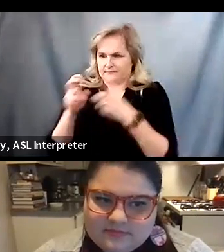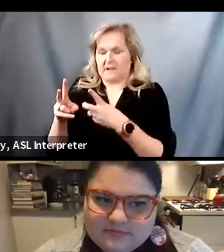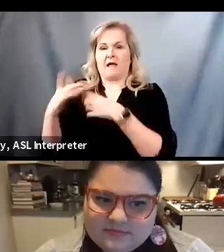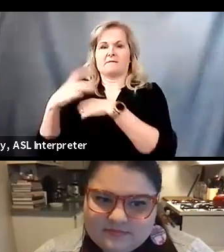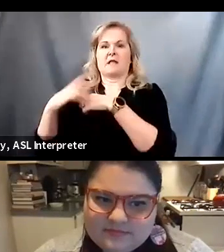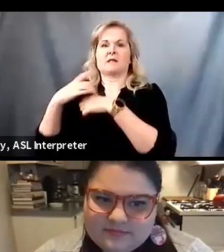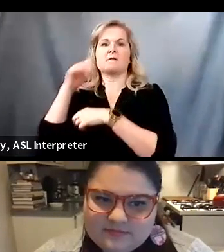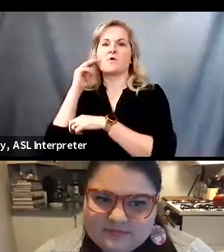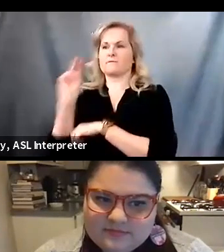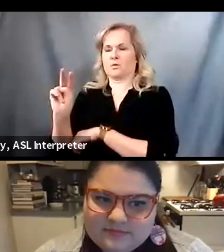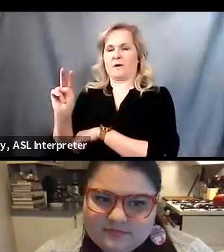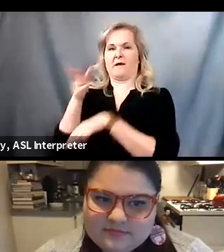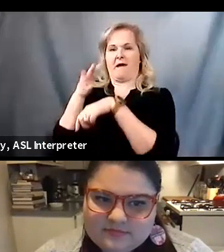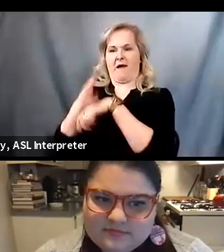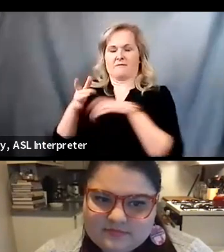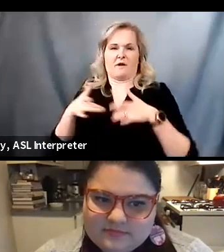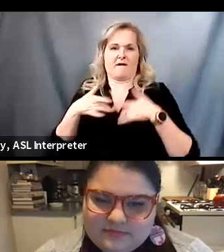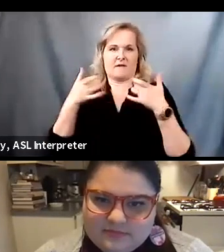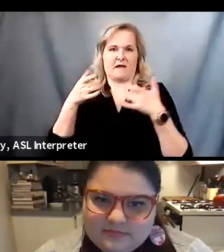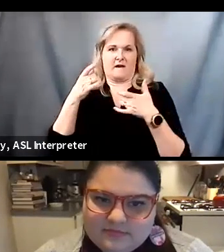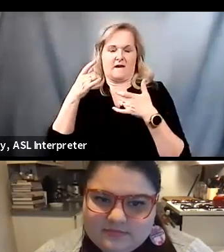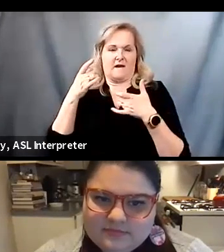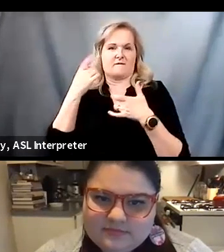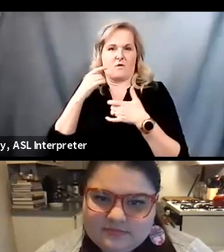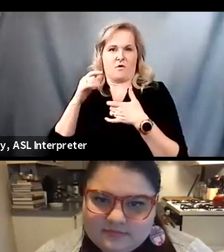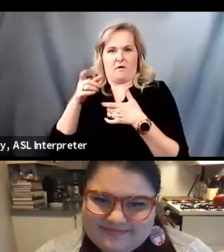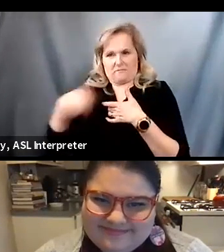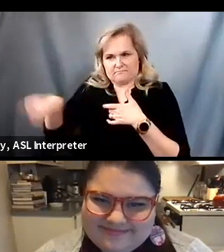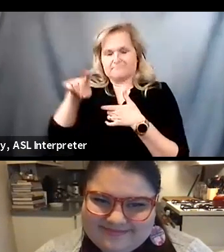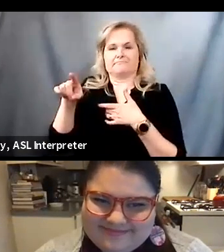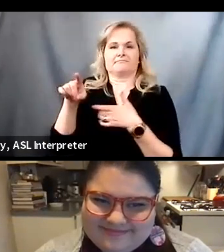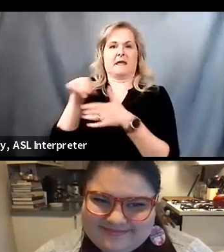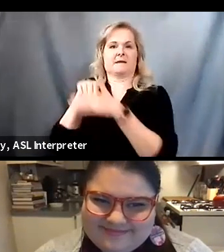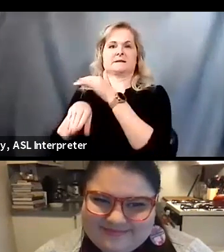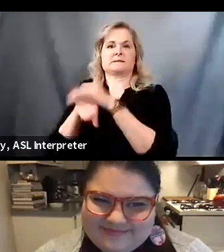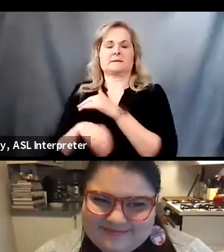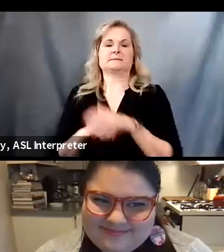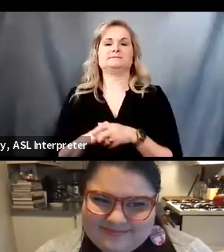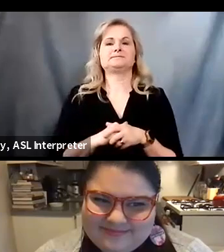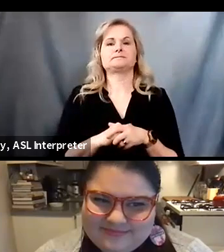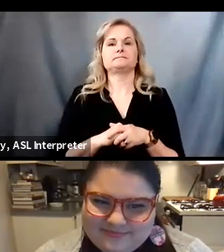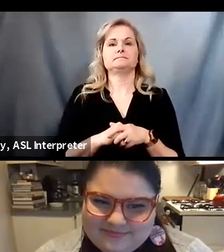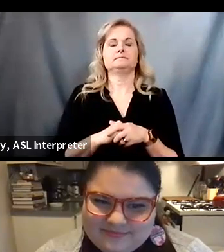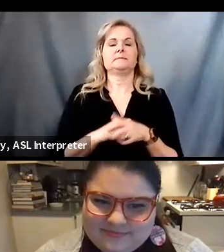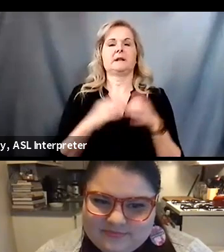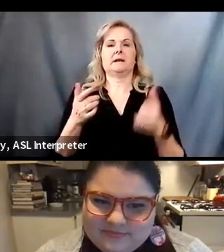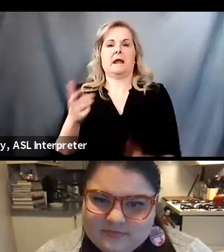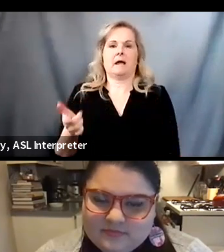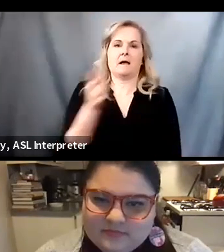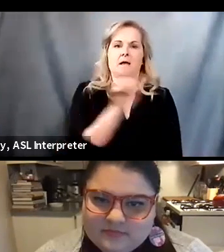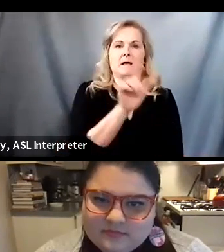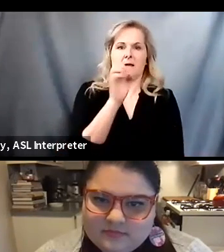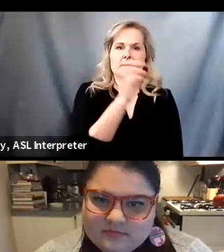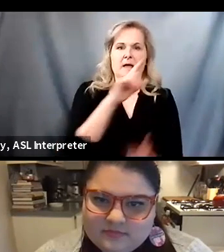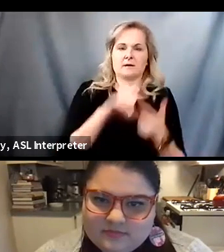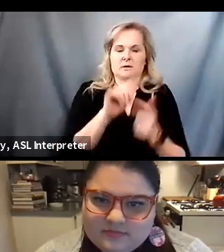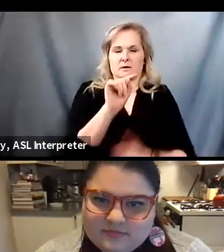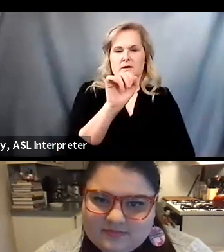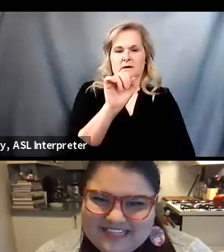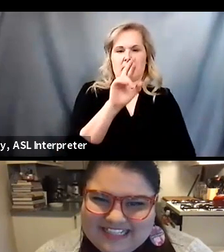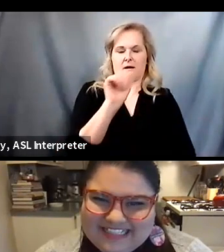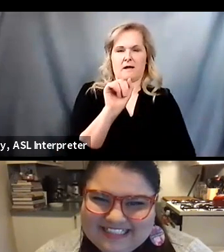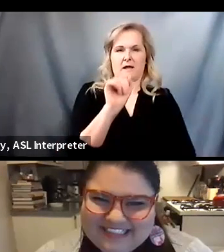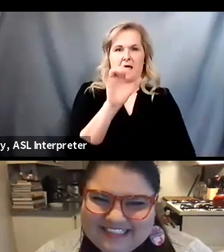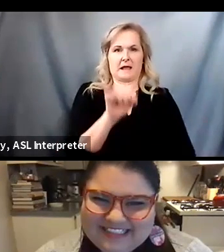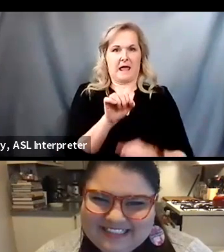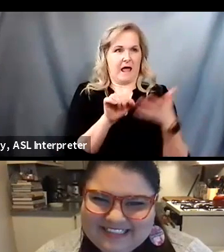viewing following this event for asynchronous accessibility. And now I'm going to hand the mic back to Tara so we can check in